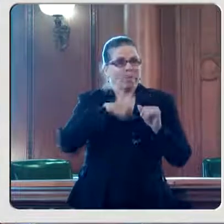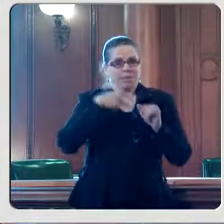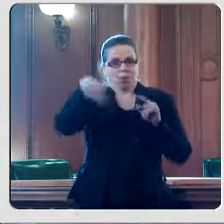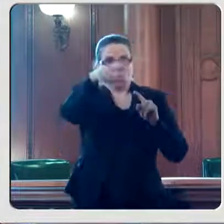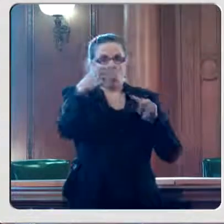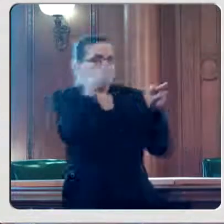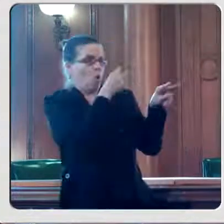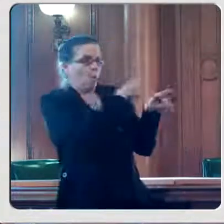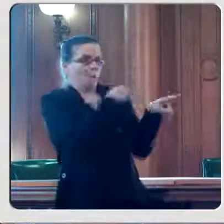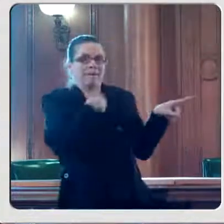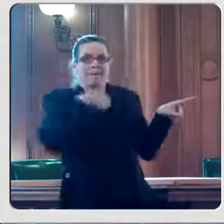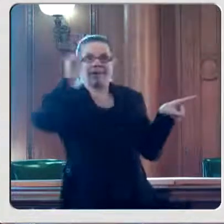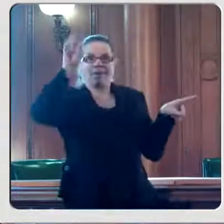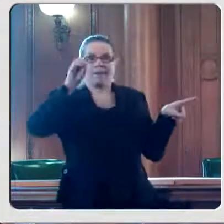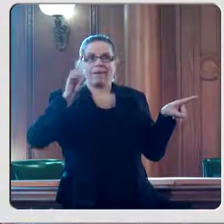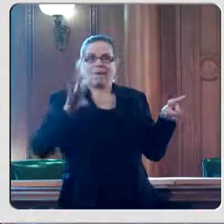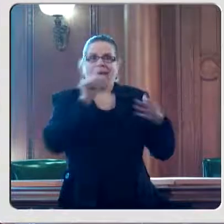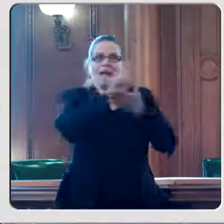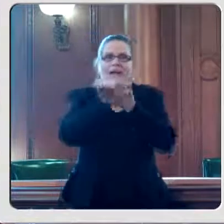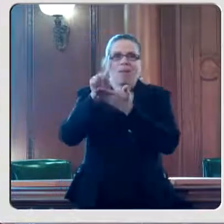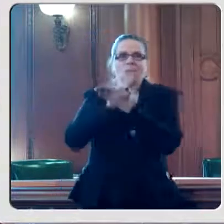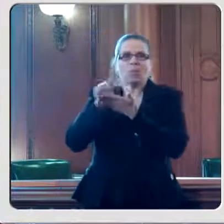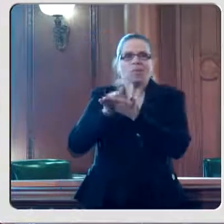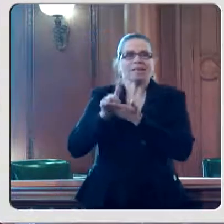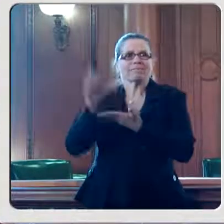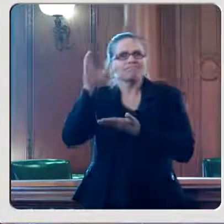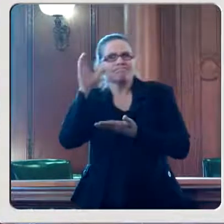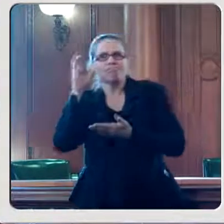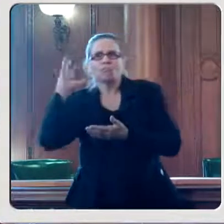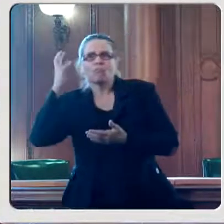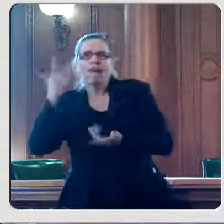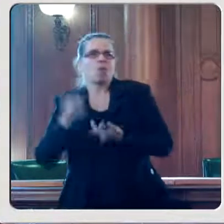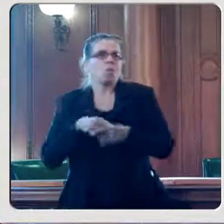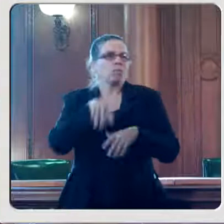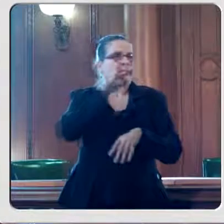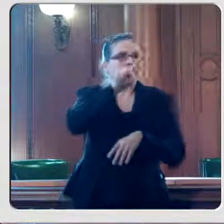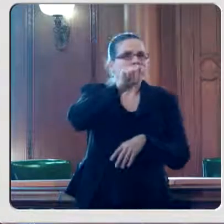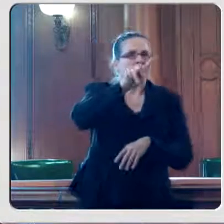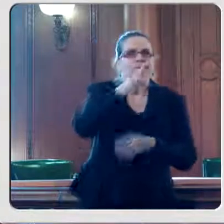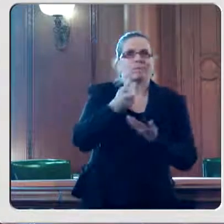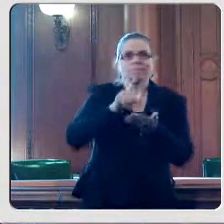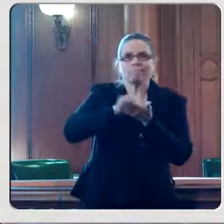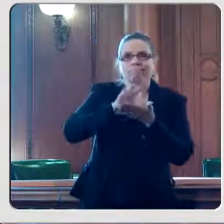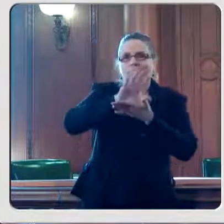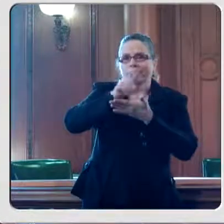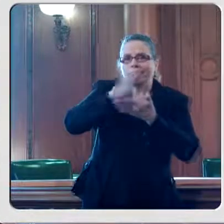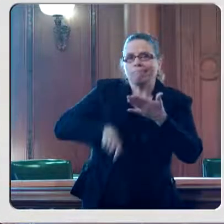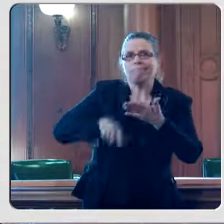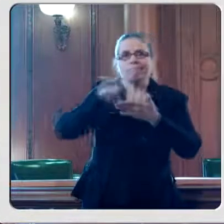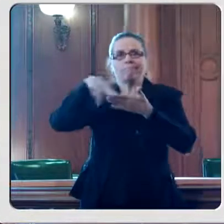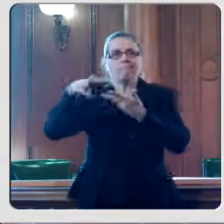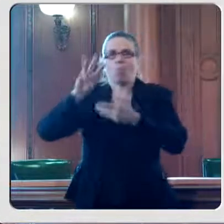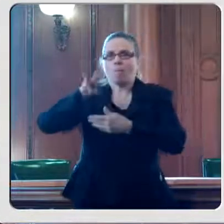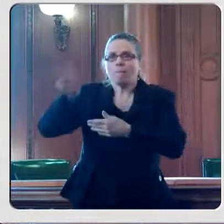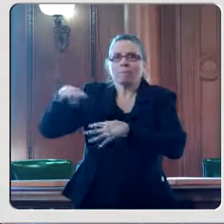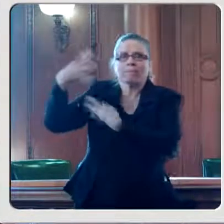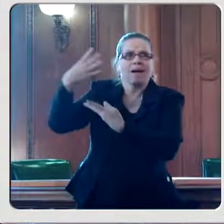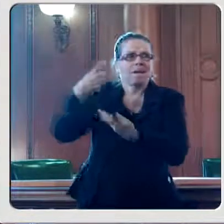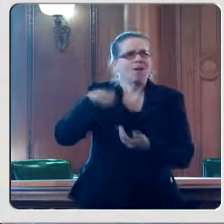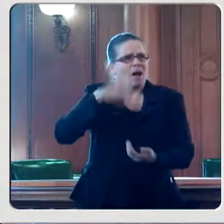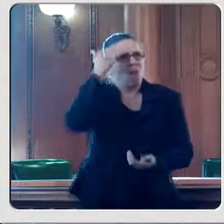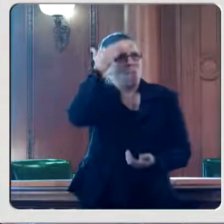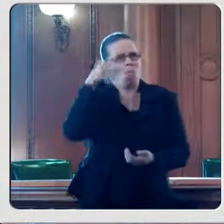listeners, the reading public of print publications, you're part of the team. And I